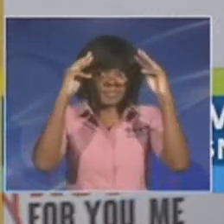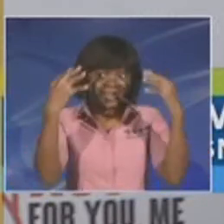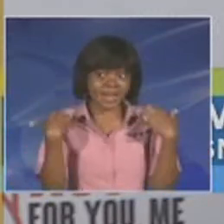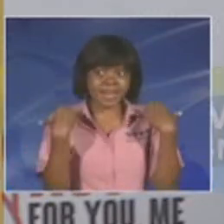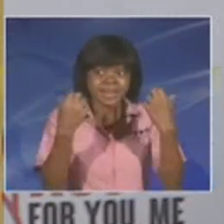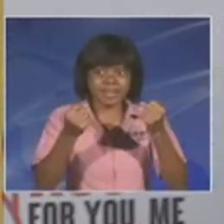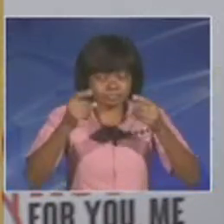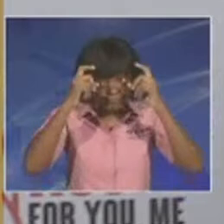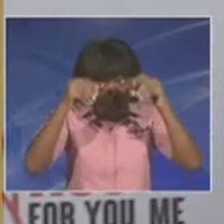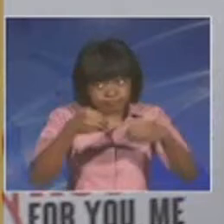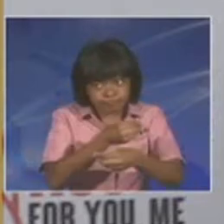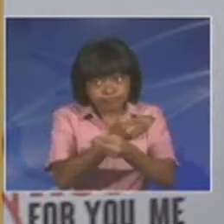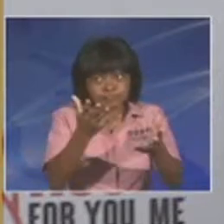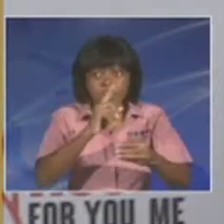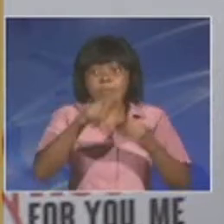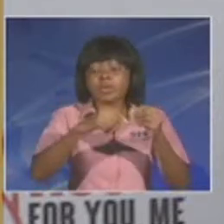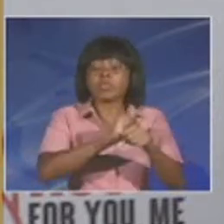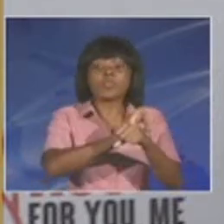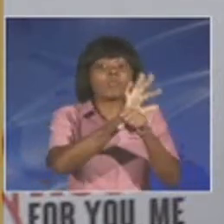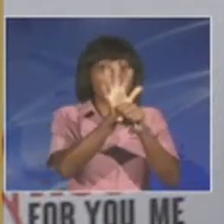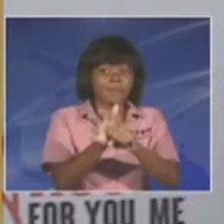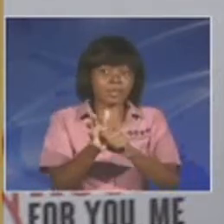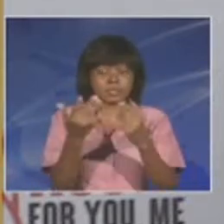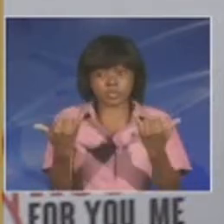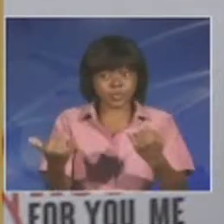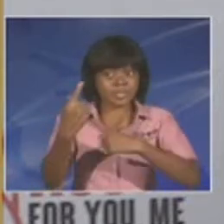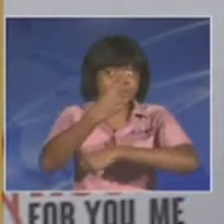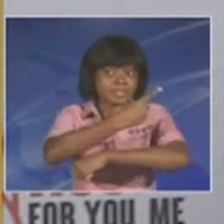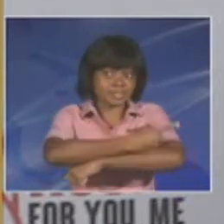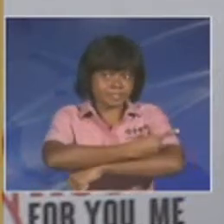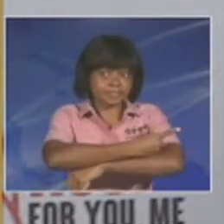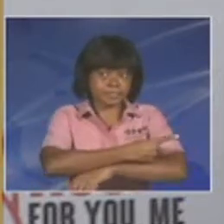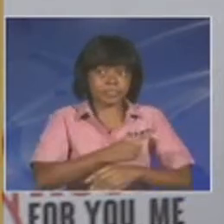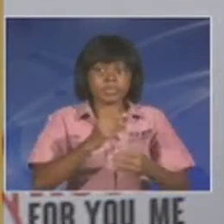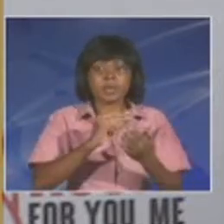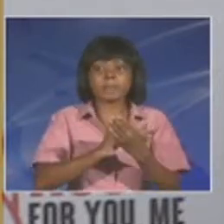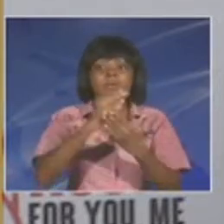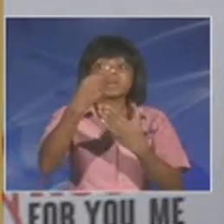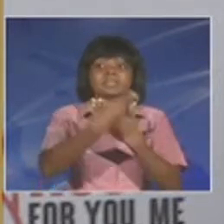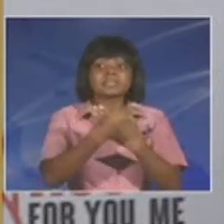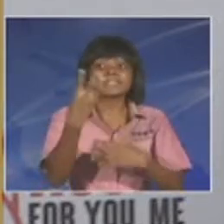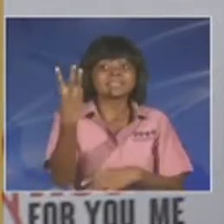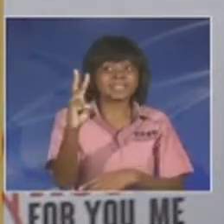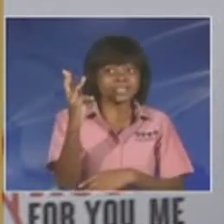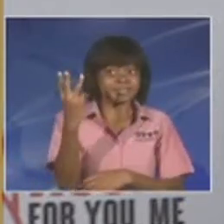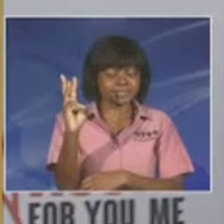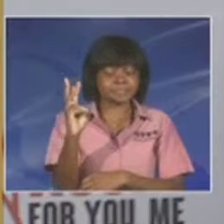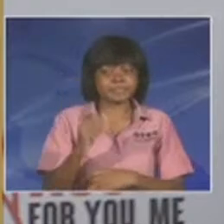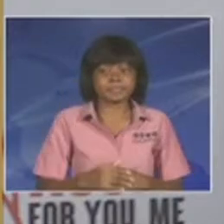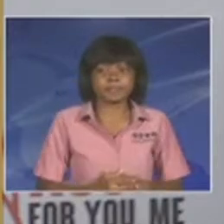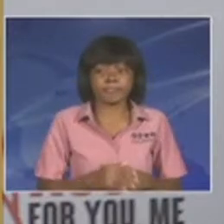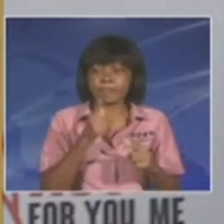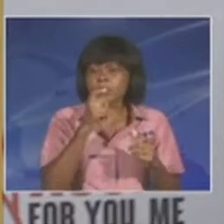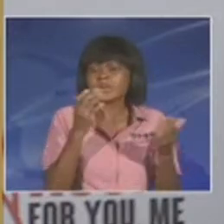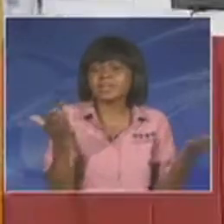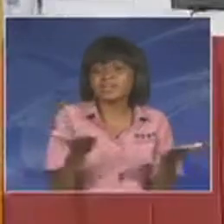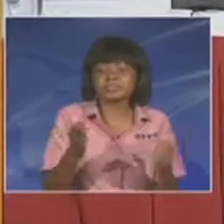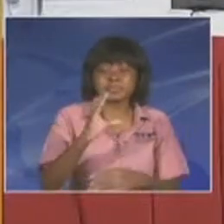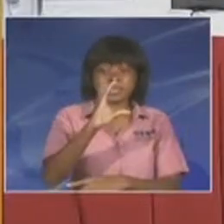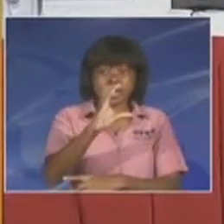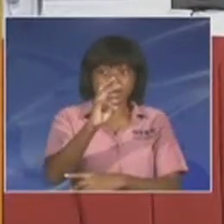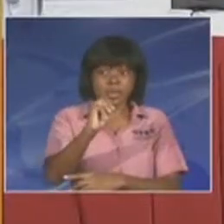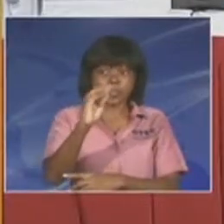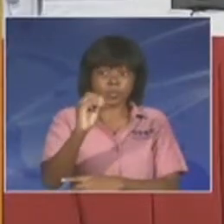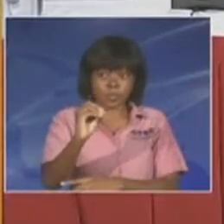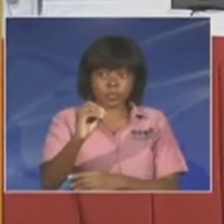COVID-19 response for Wednesday, 16 March 2022. Our presenters this morning are Dr. Roshan Parashram,